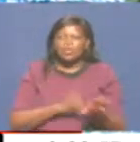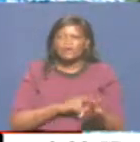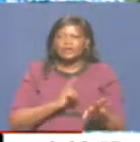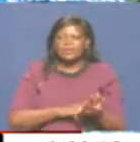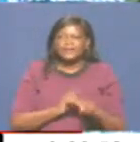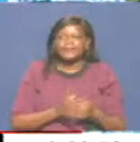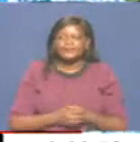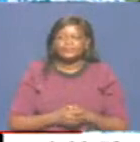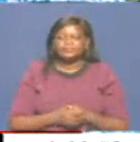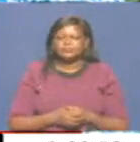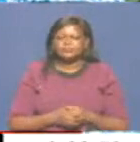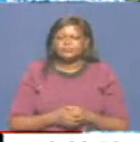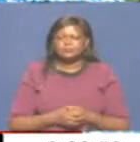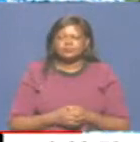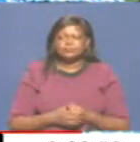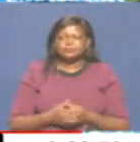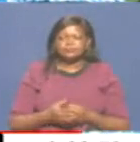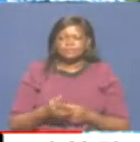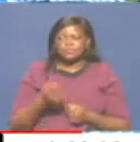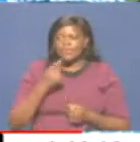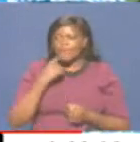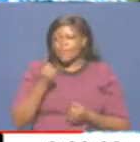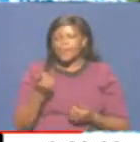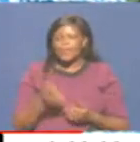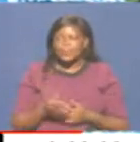was under pressure